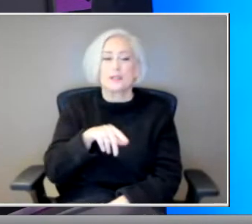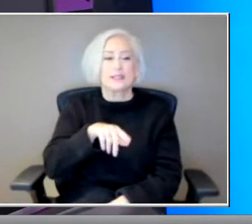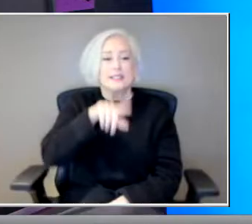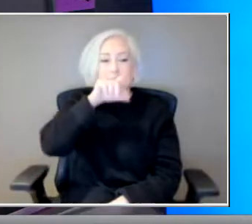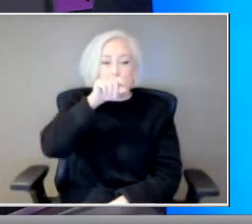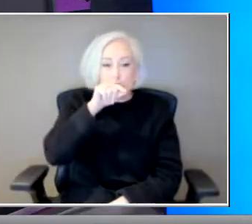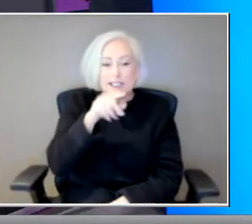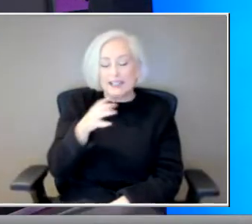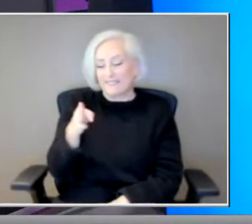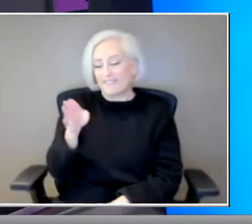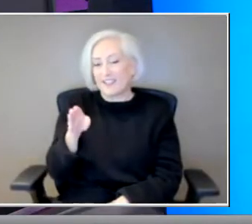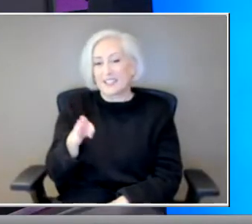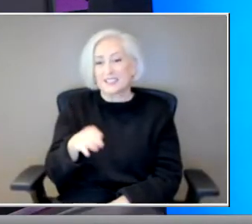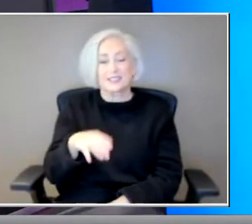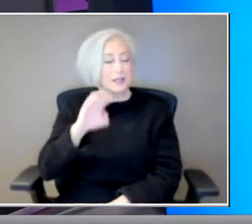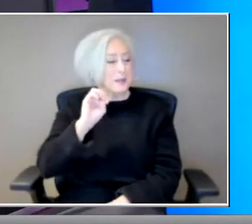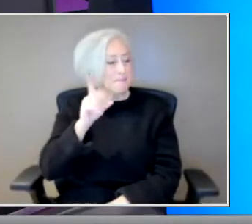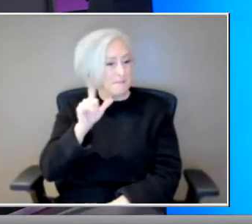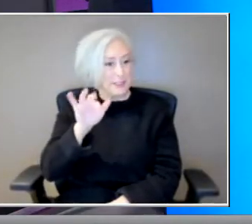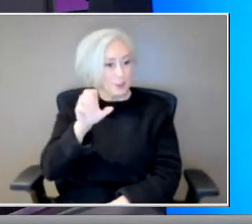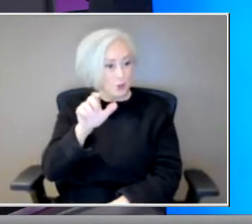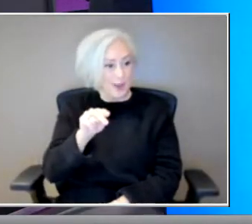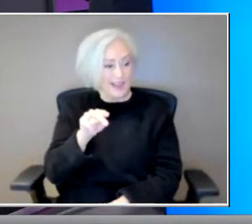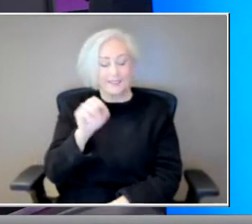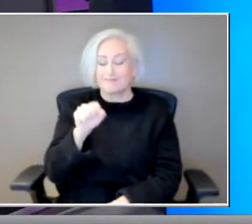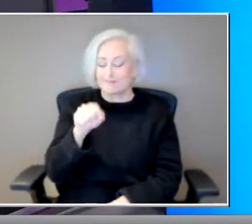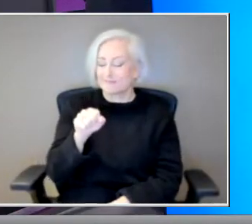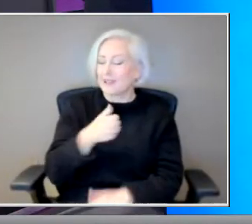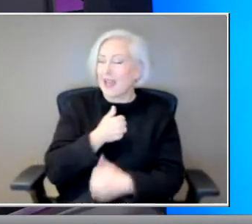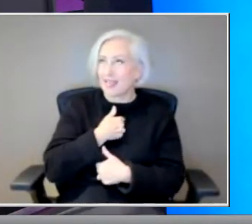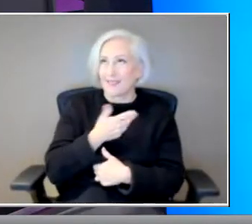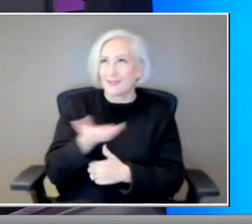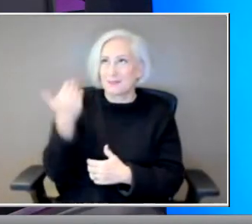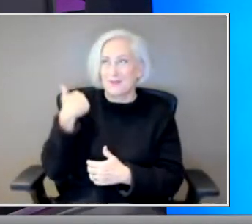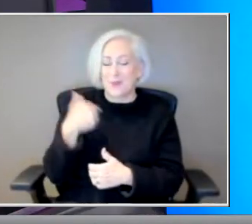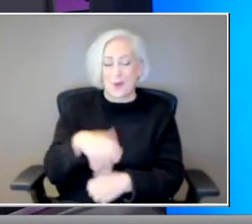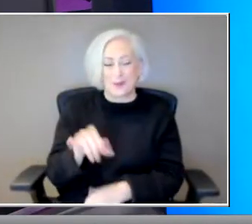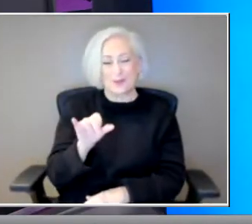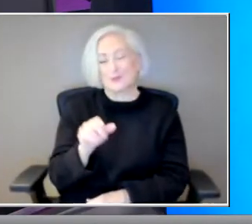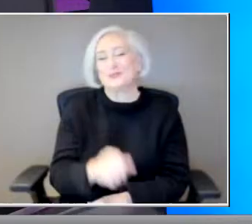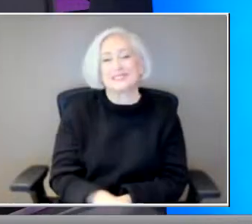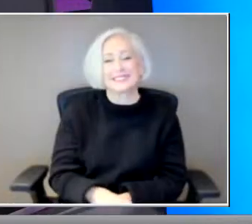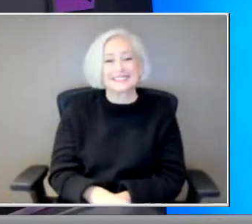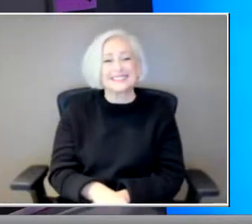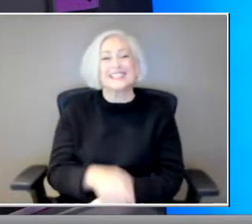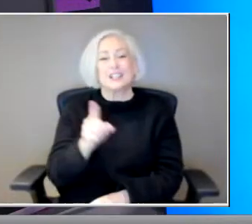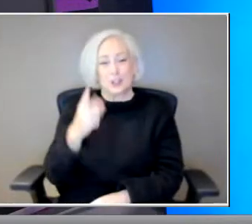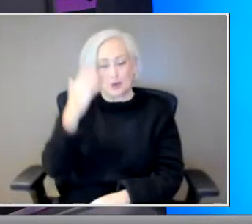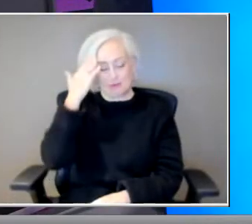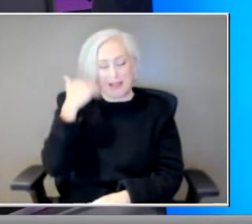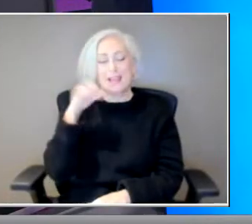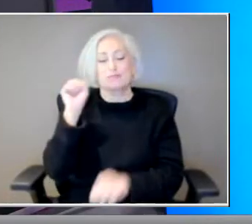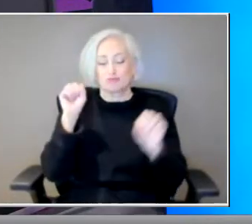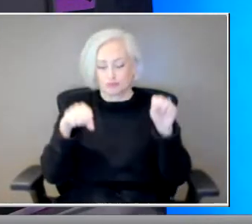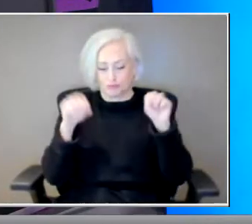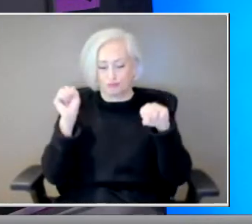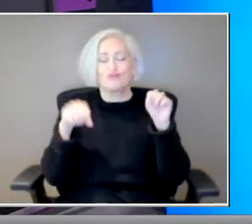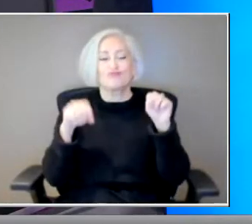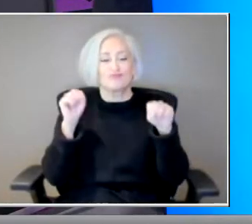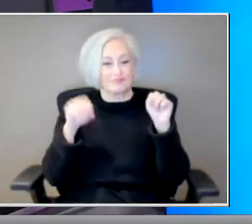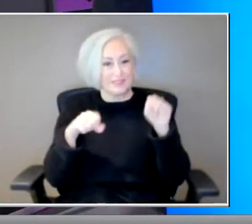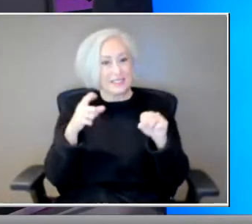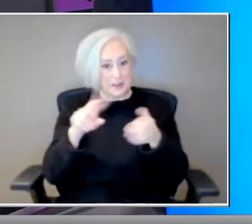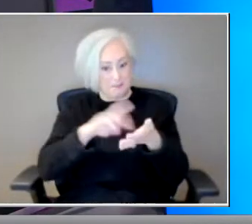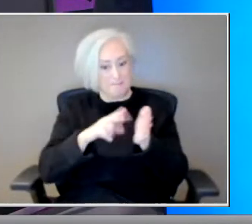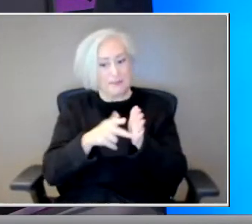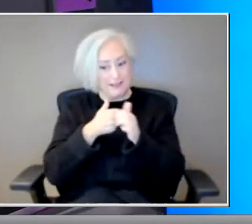You gotta love it now. I do. Doctors I loved it before. You're vigorously nodding your heads. Yes. Yes. Is he Yeah, on the yeah. right track Oh, as yeah. far as greens?